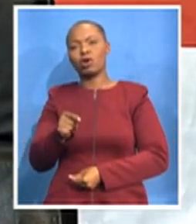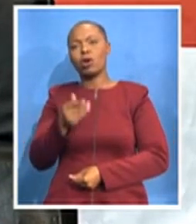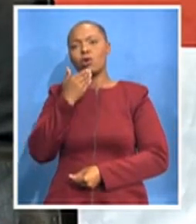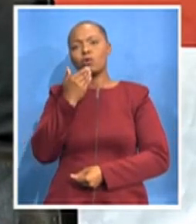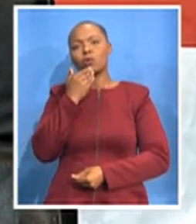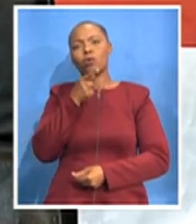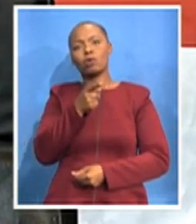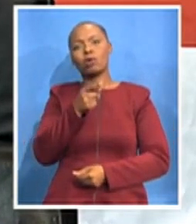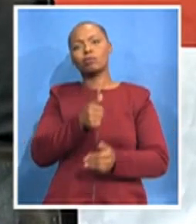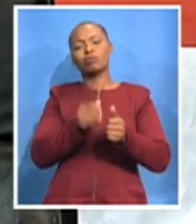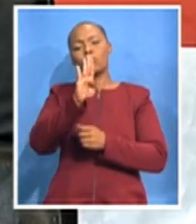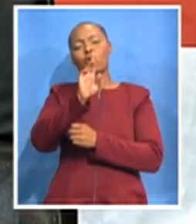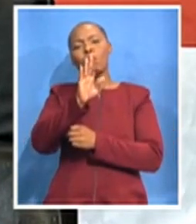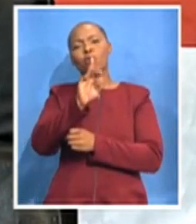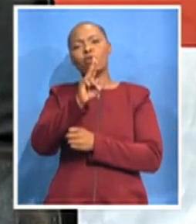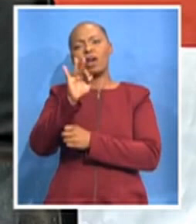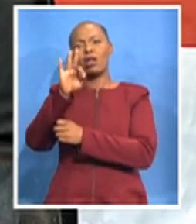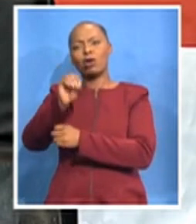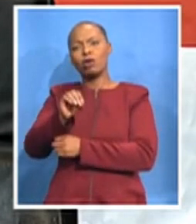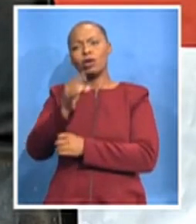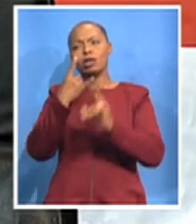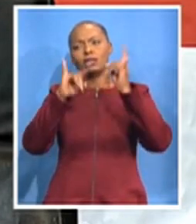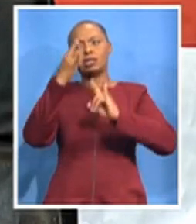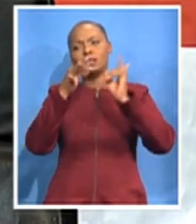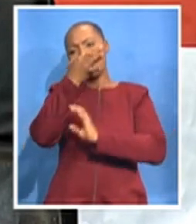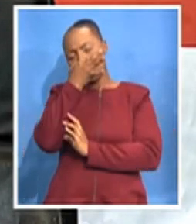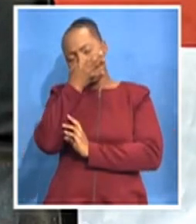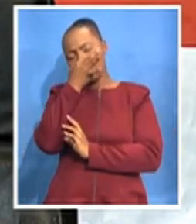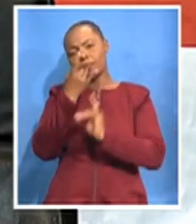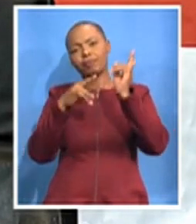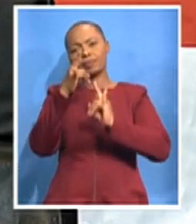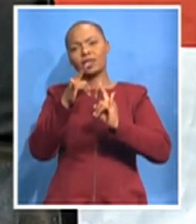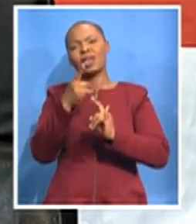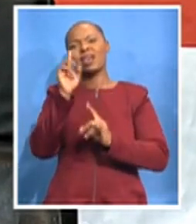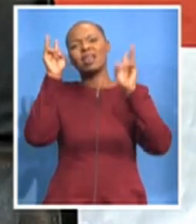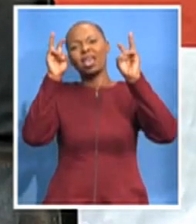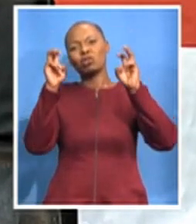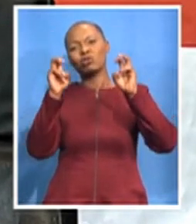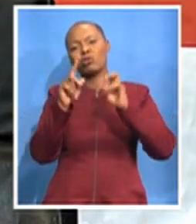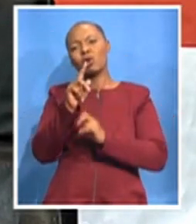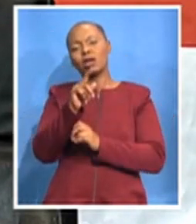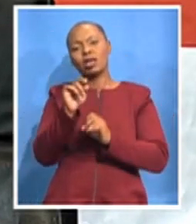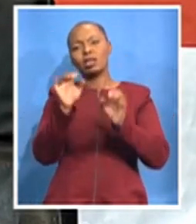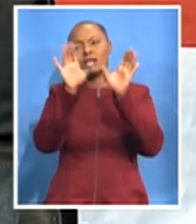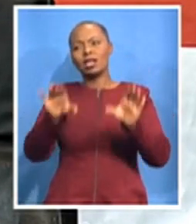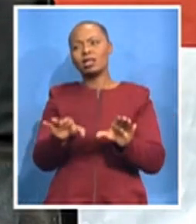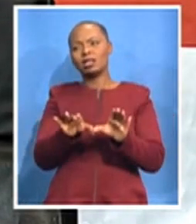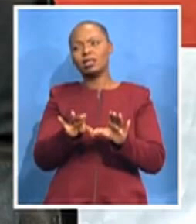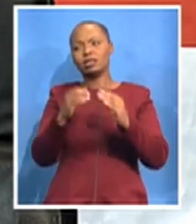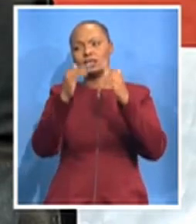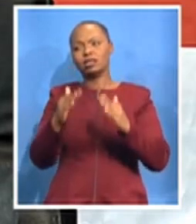Municipality relating to the provision of title deeds to beneficiaries of the RDP